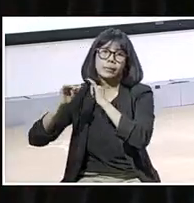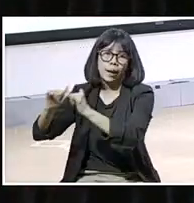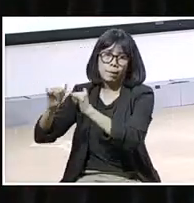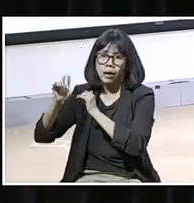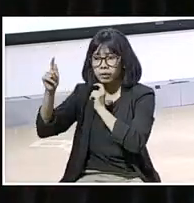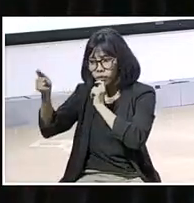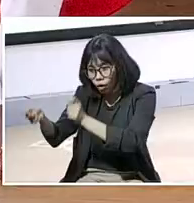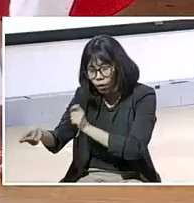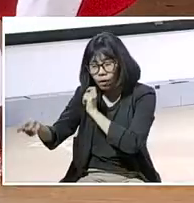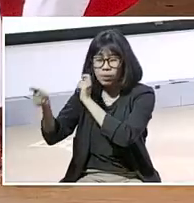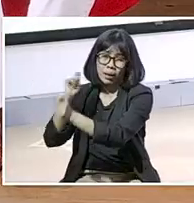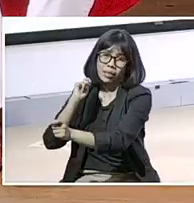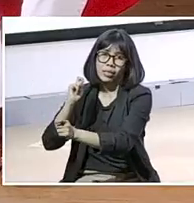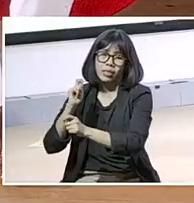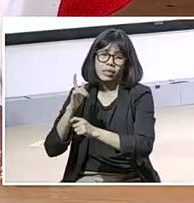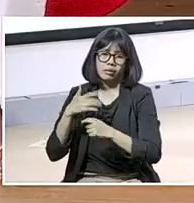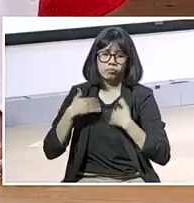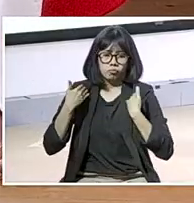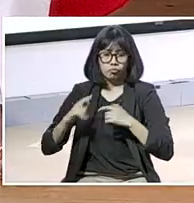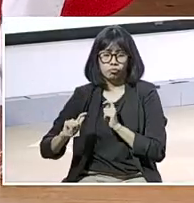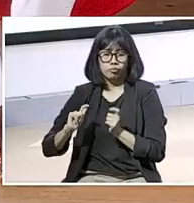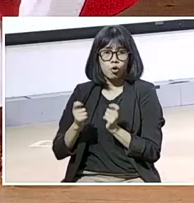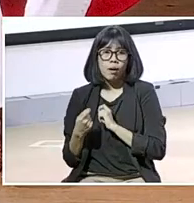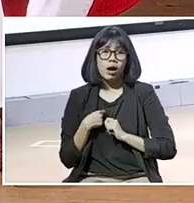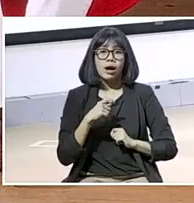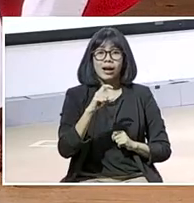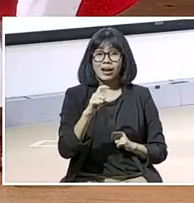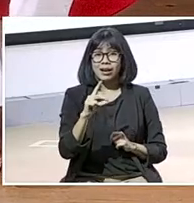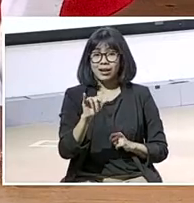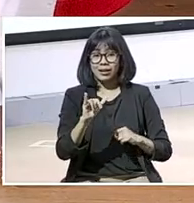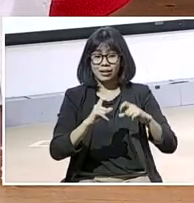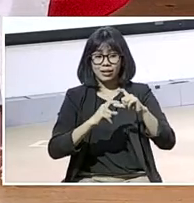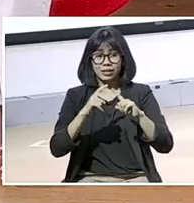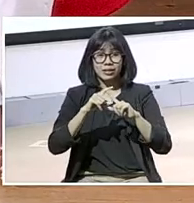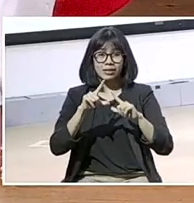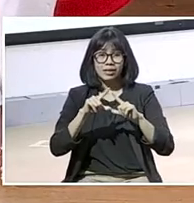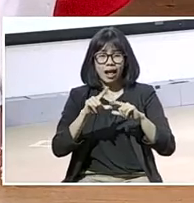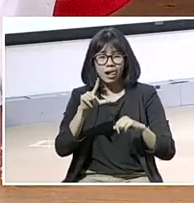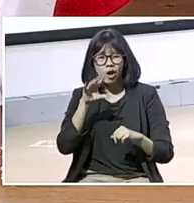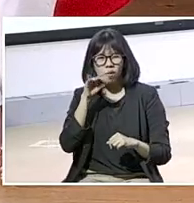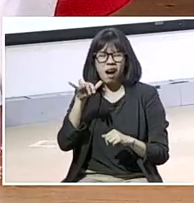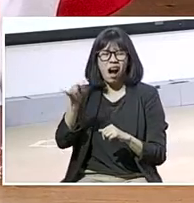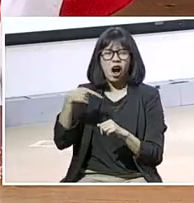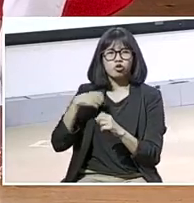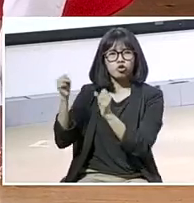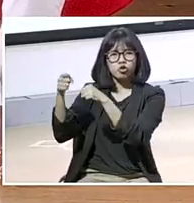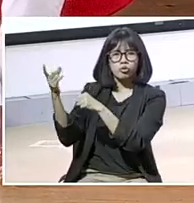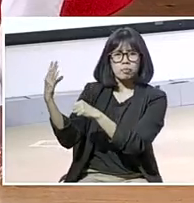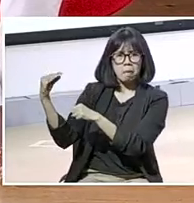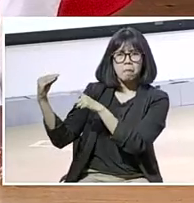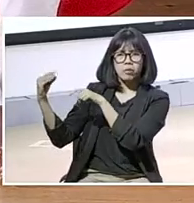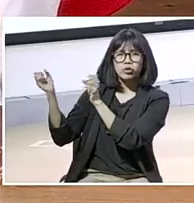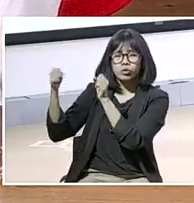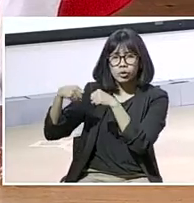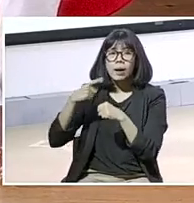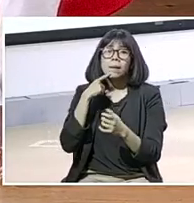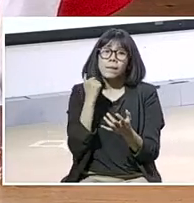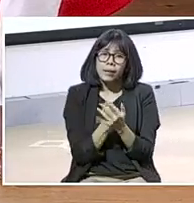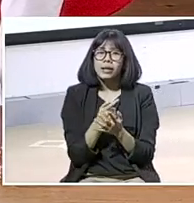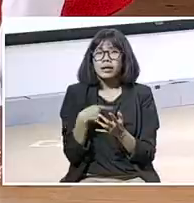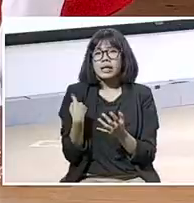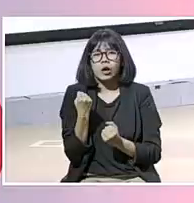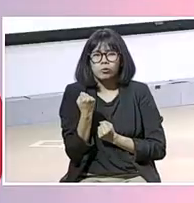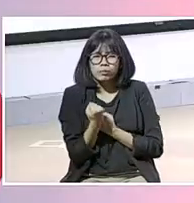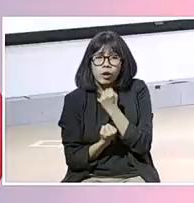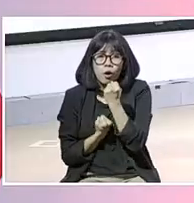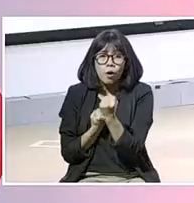it. Yeah, I agree completely with what you said. I will also say there has to be sacrifice. Mm-hmm. I